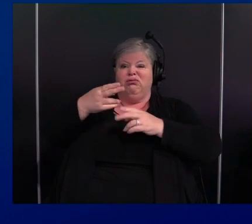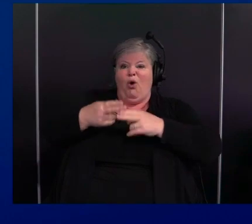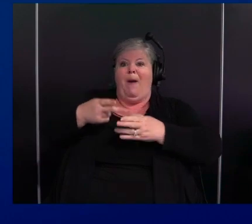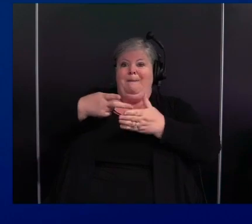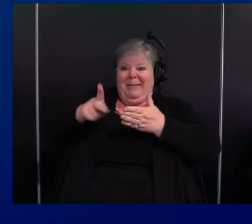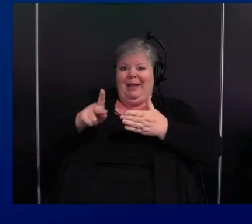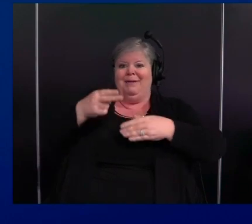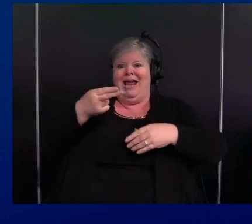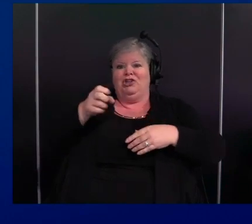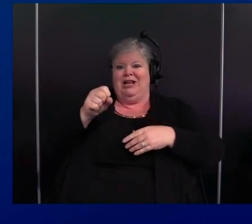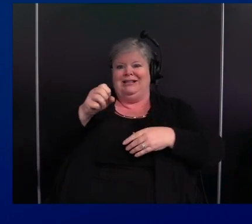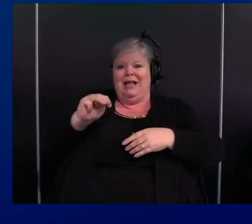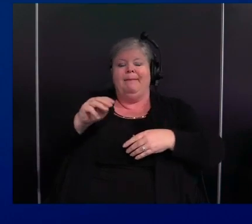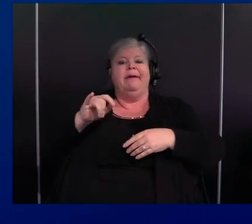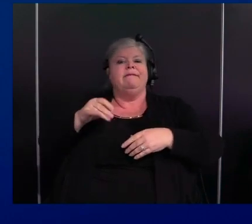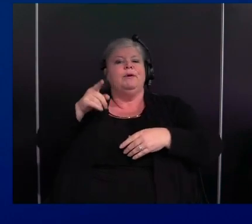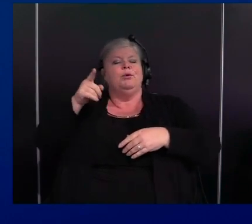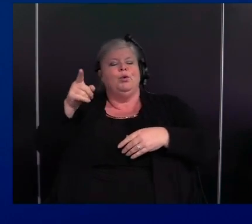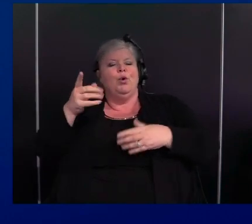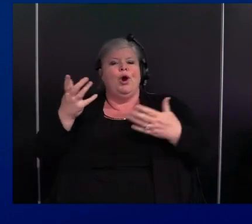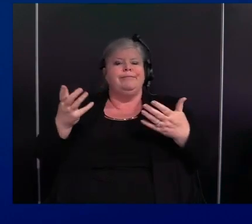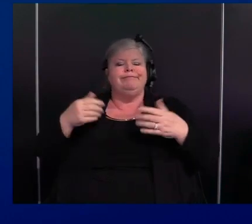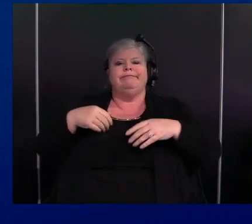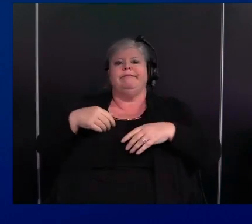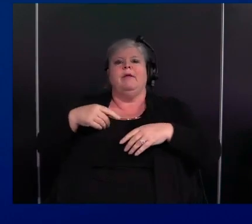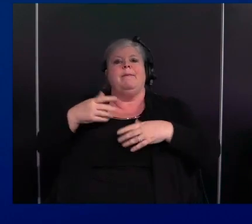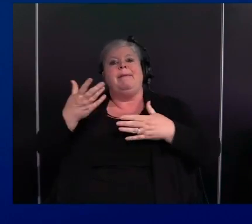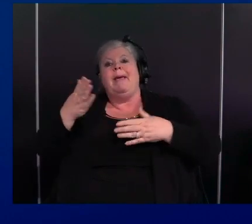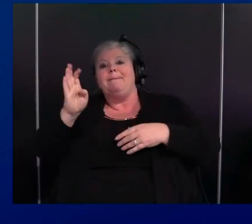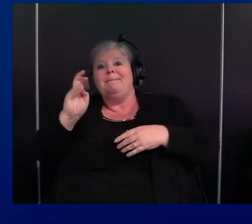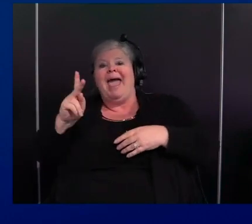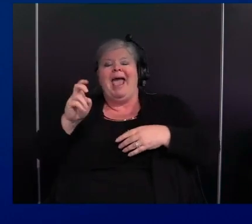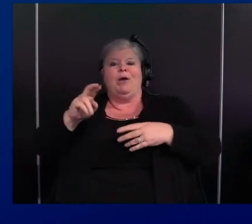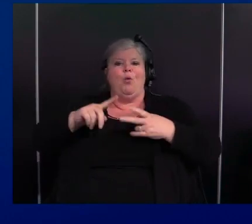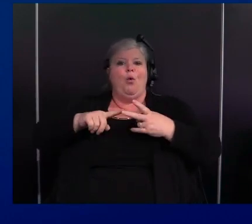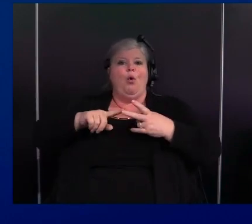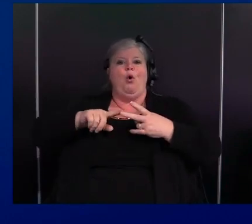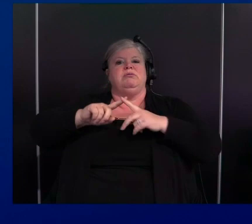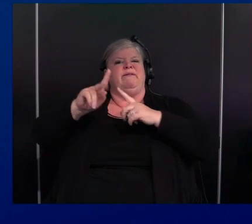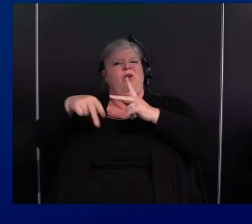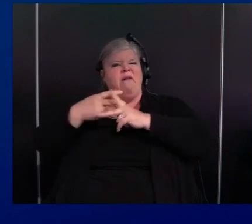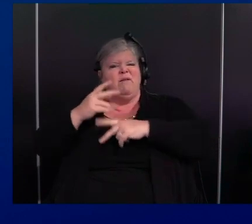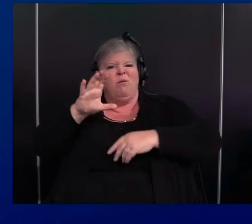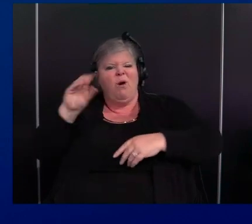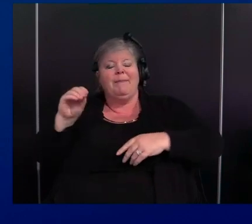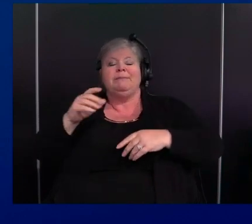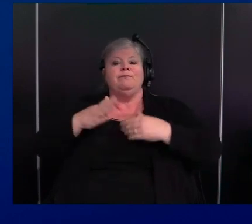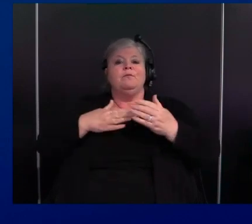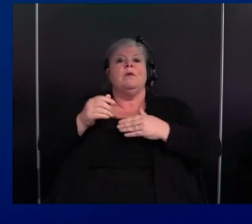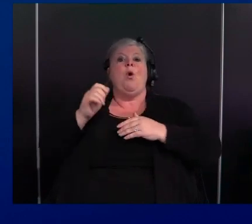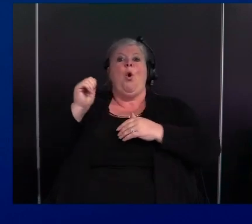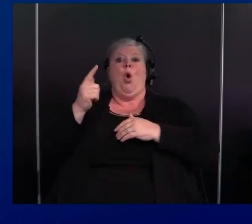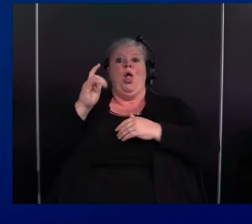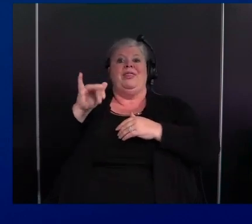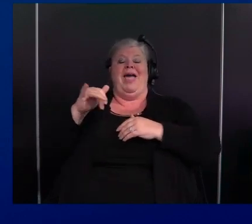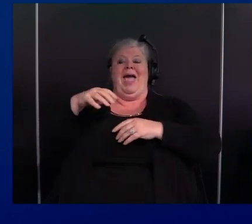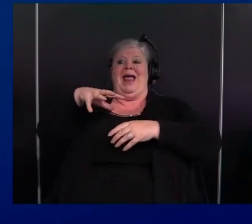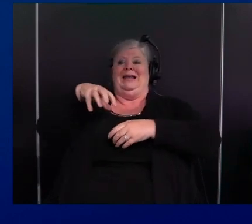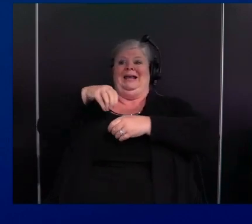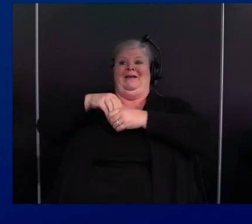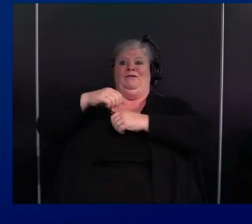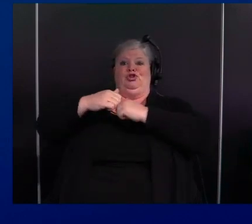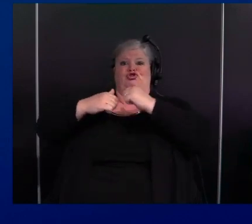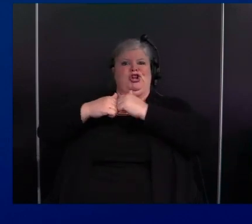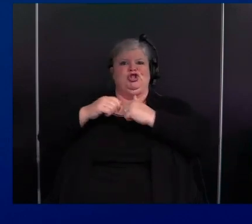if you're a fintech company or an acquiring bank or even an issuer that says, all this other infrastructure is just servers